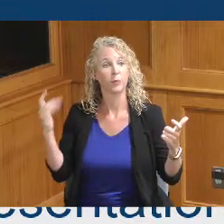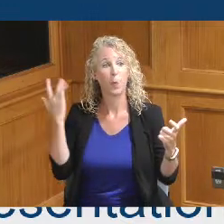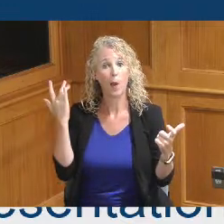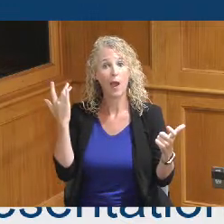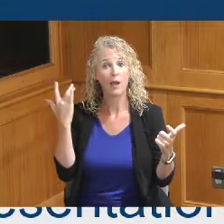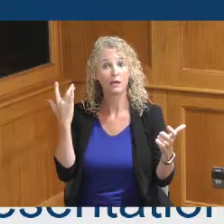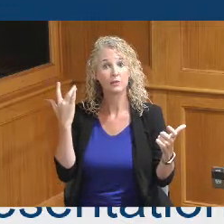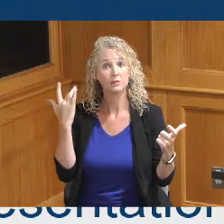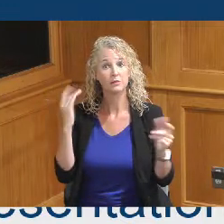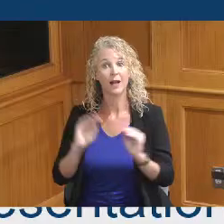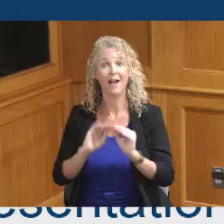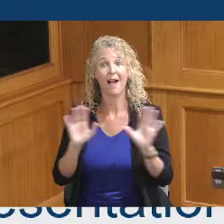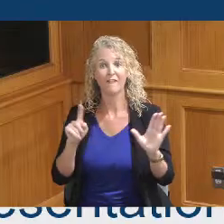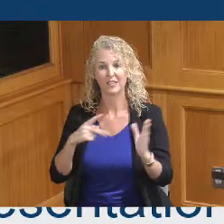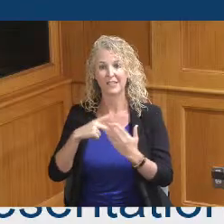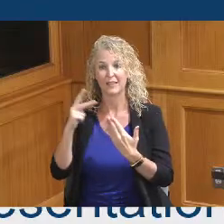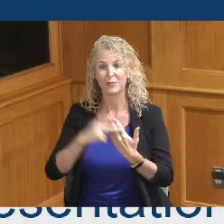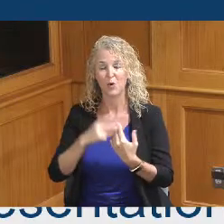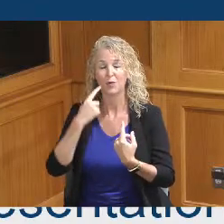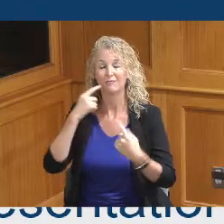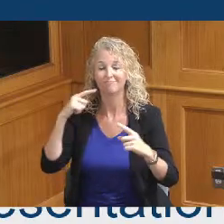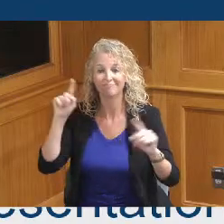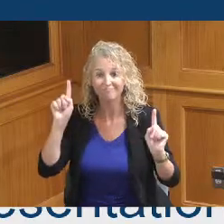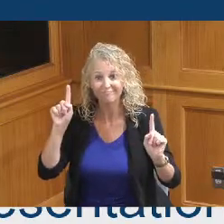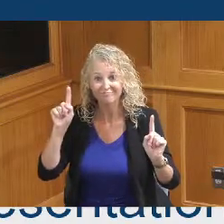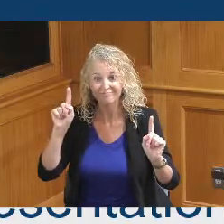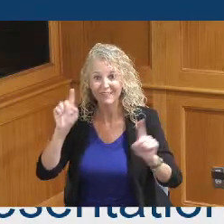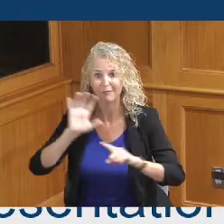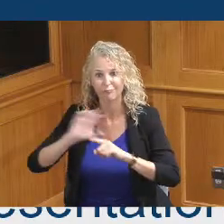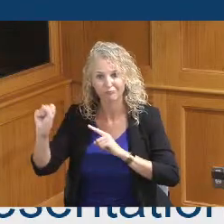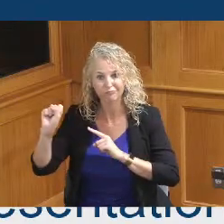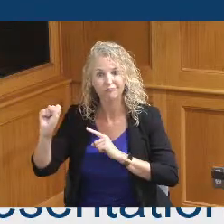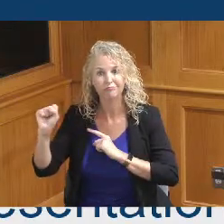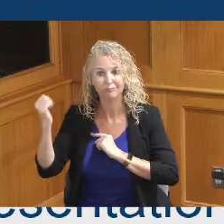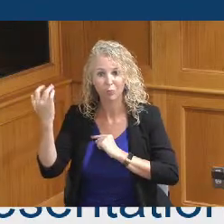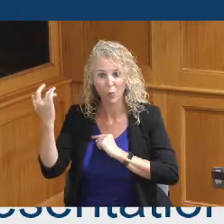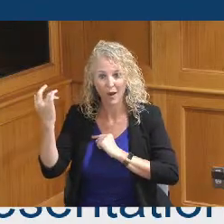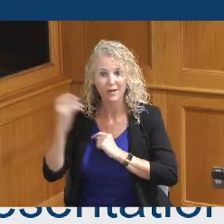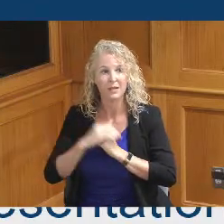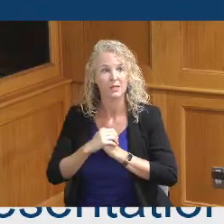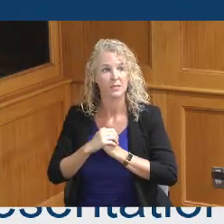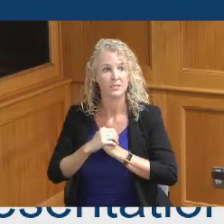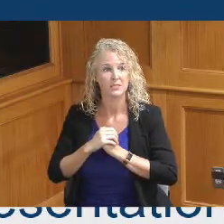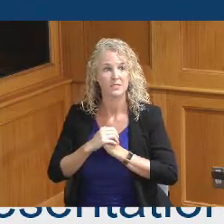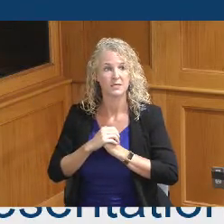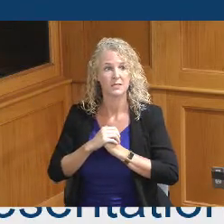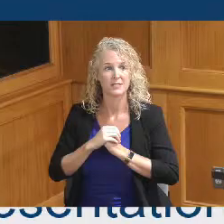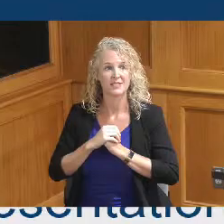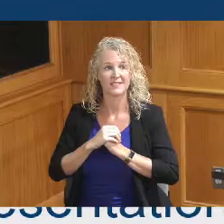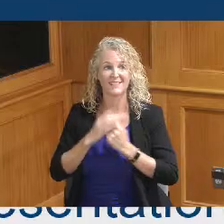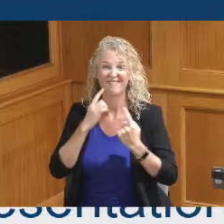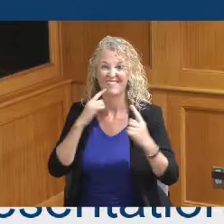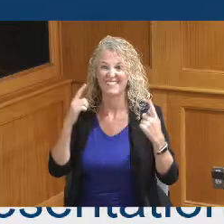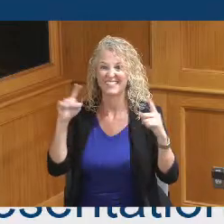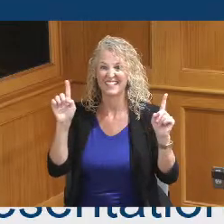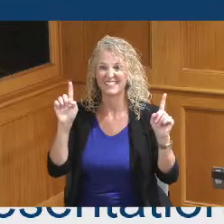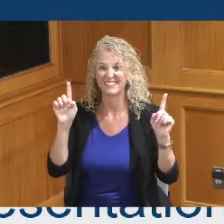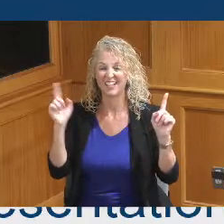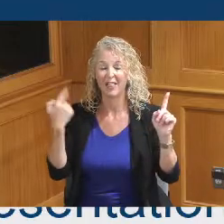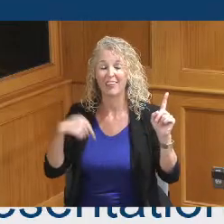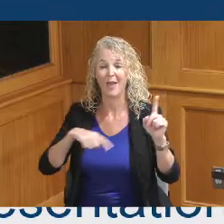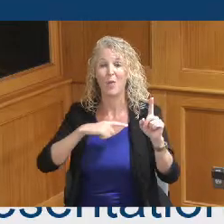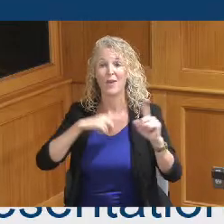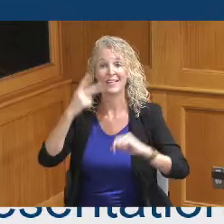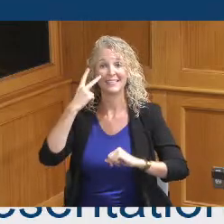become very clear this program is working and working incredibly well. In fact, it has been so successful that we've